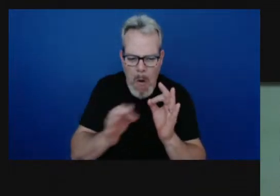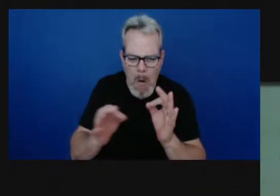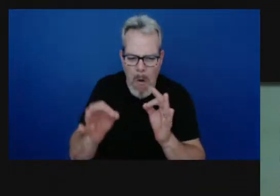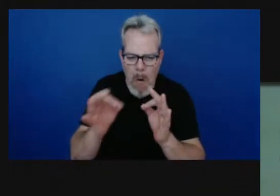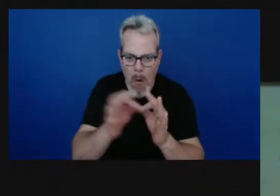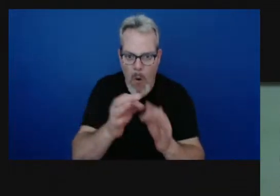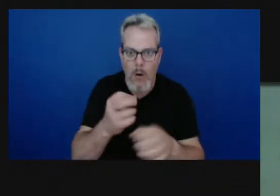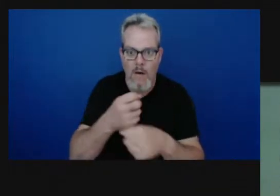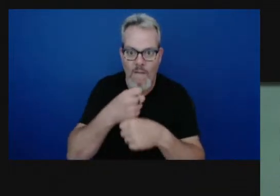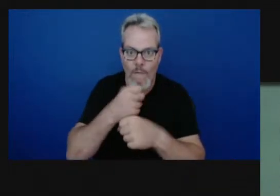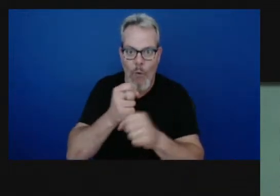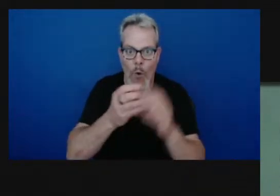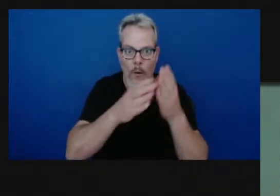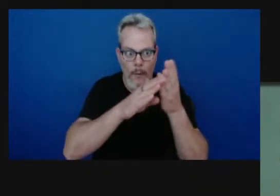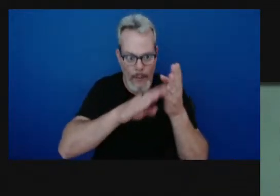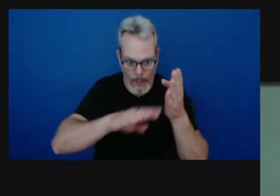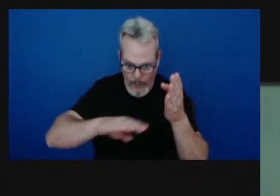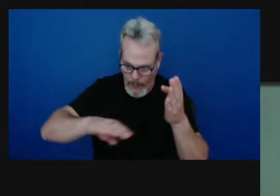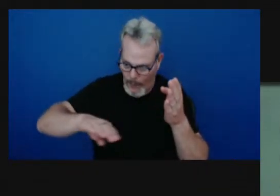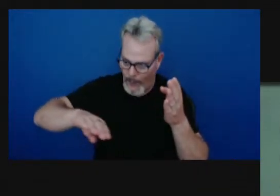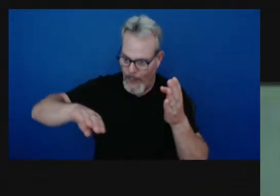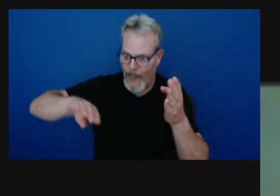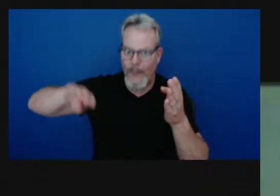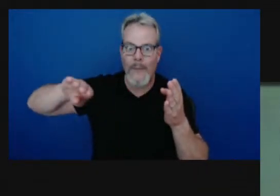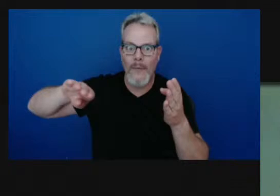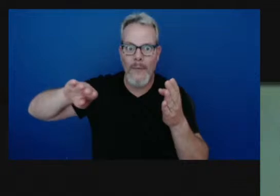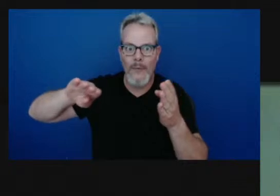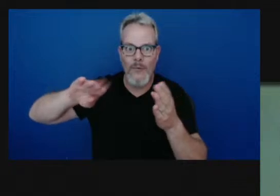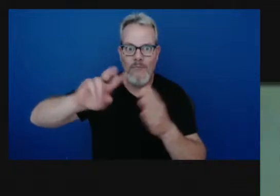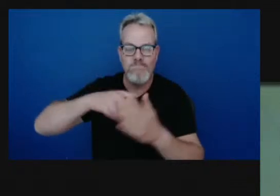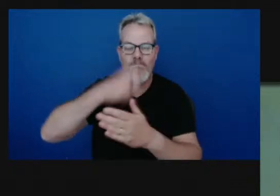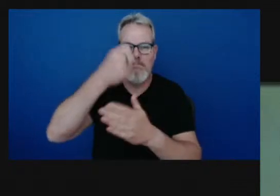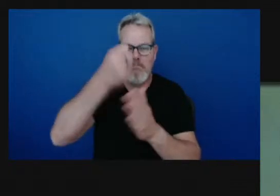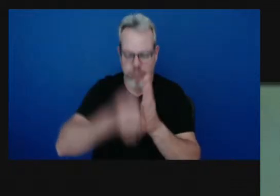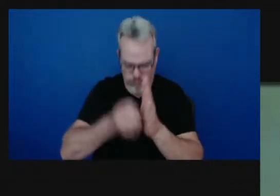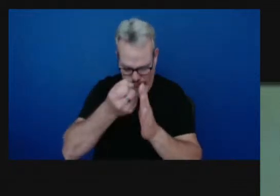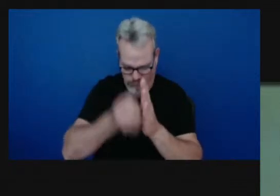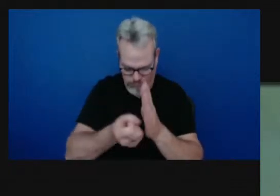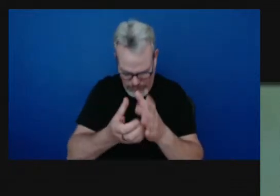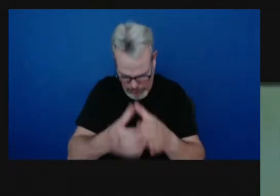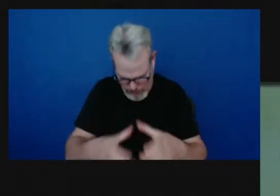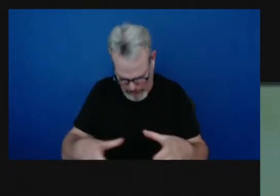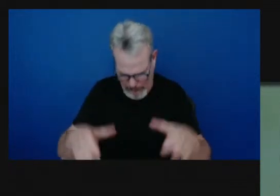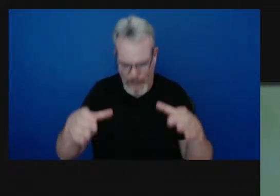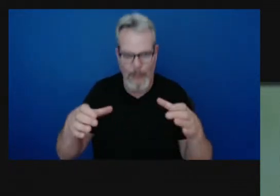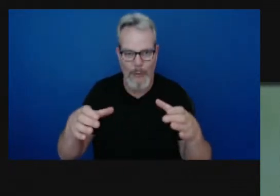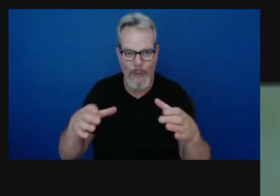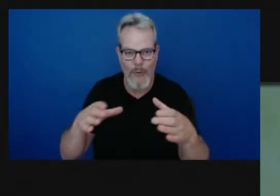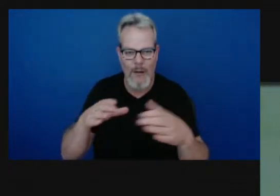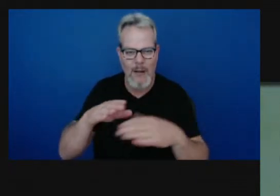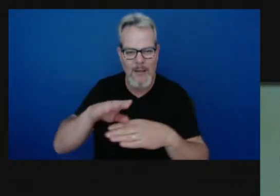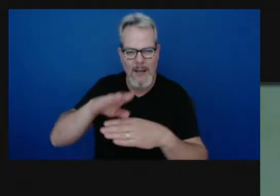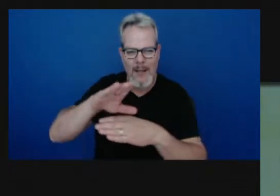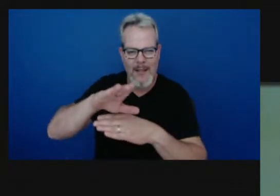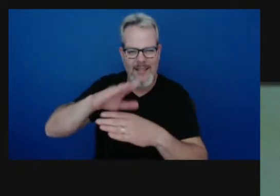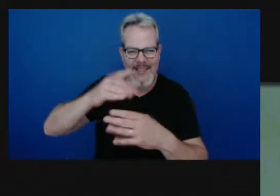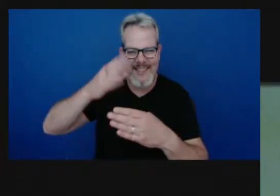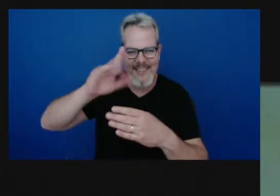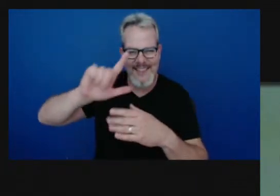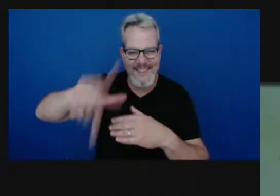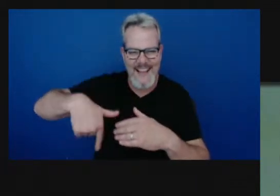that in dense earlier explosion debris formed during the late 1700s. This photograph was taken